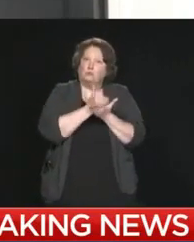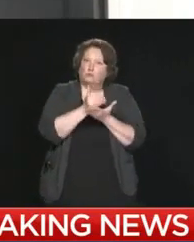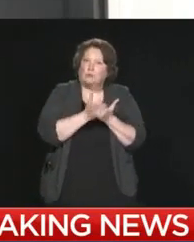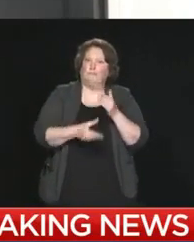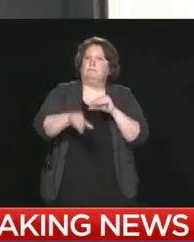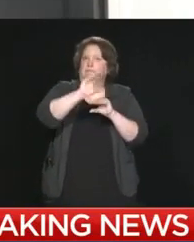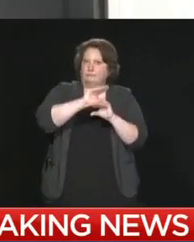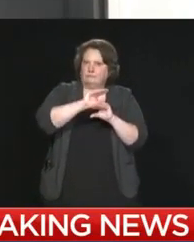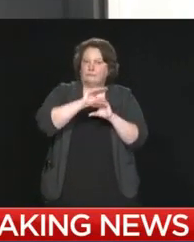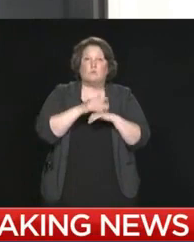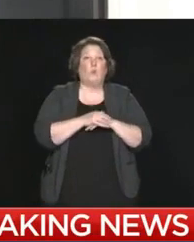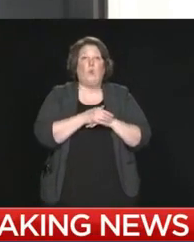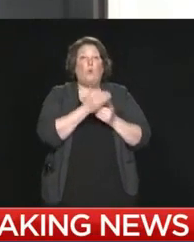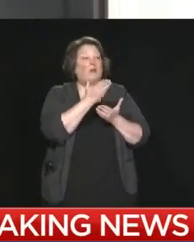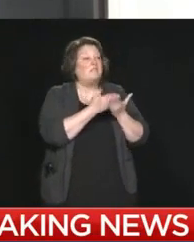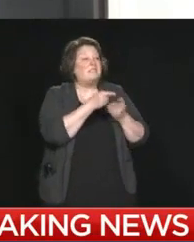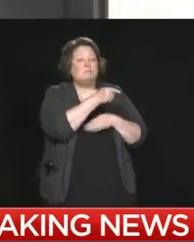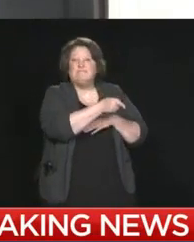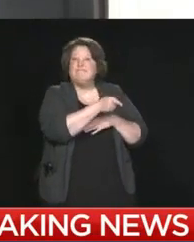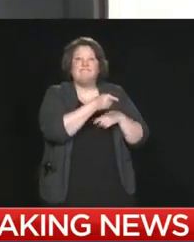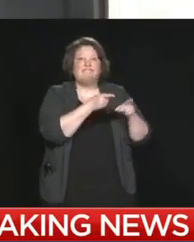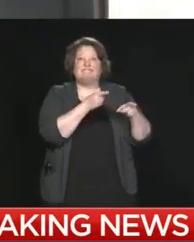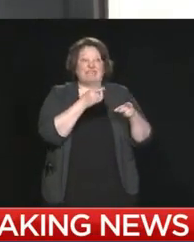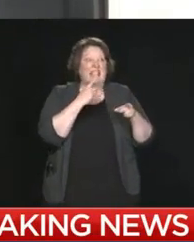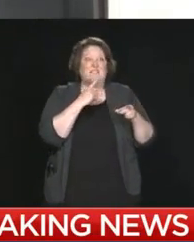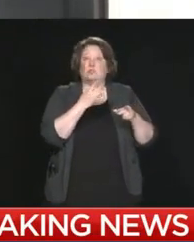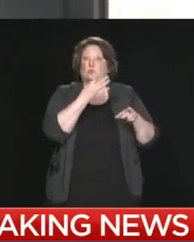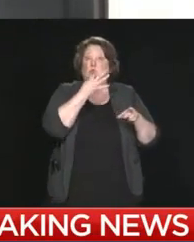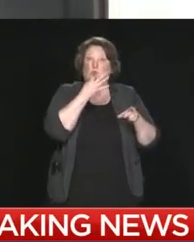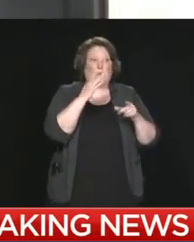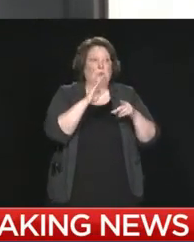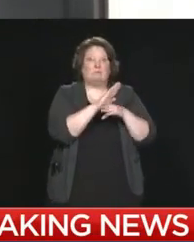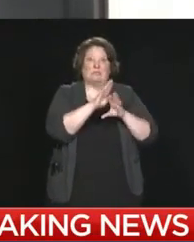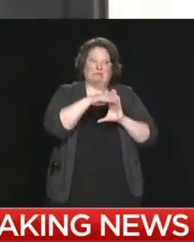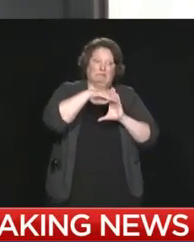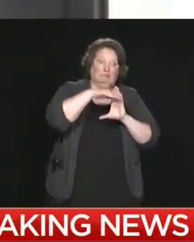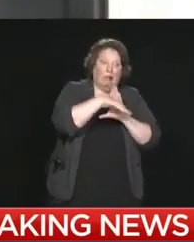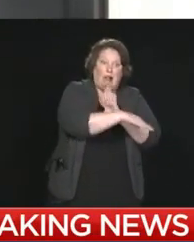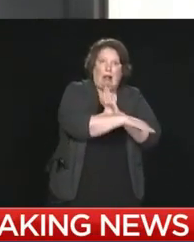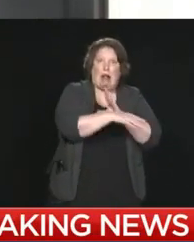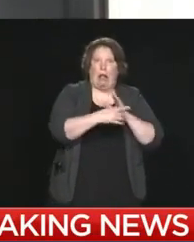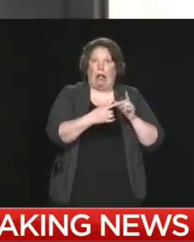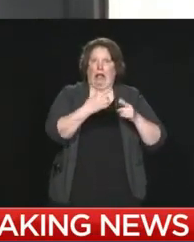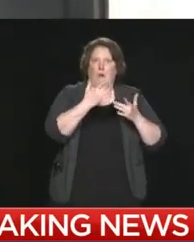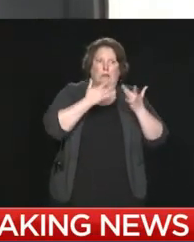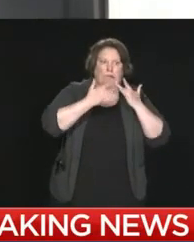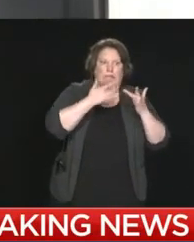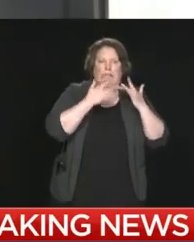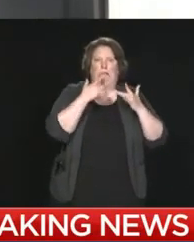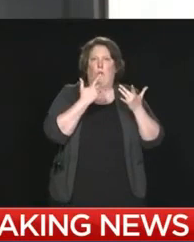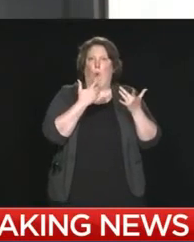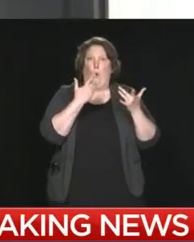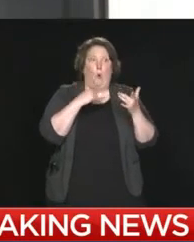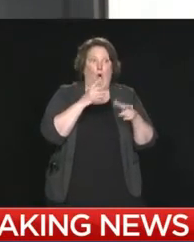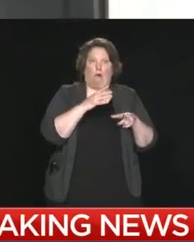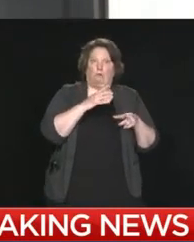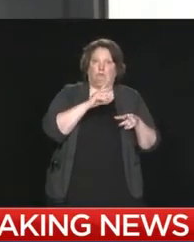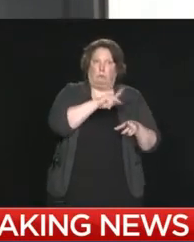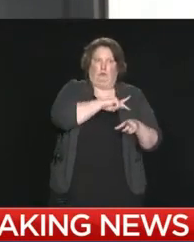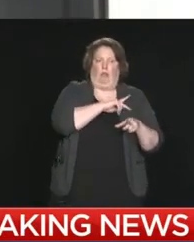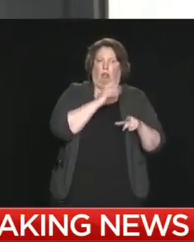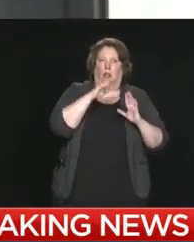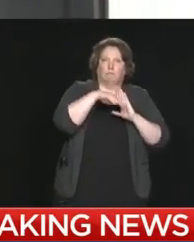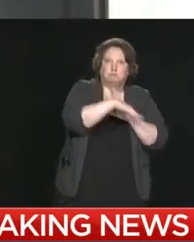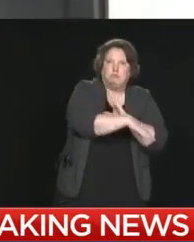certain judicial timelines, such as bankruptcy, aren't unfairly punished. We will also strive to make CERB